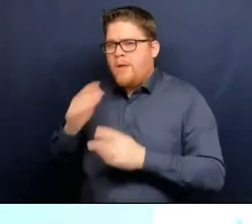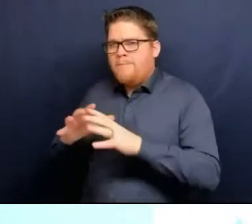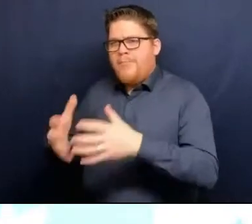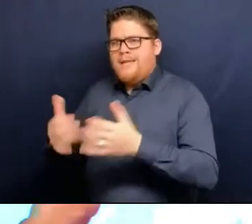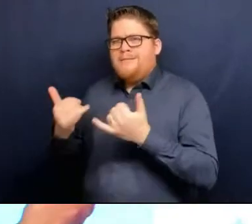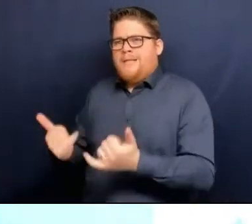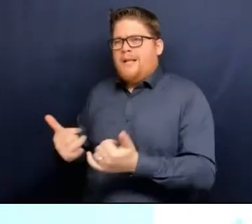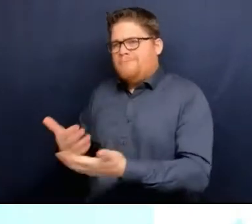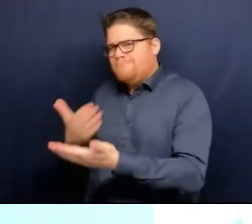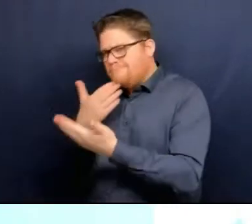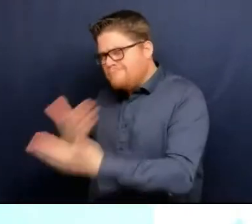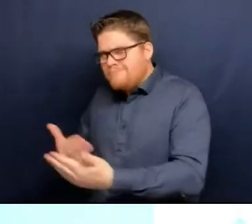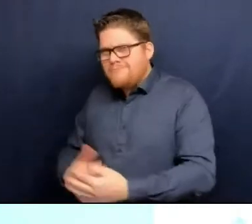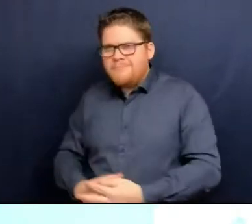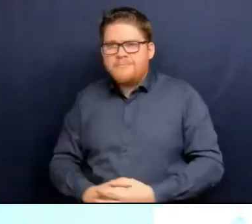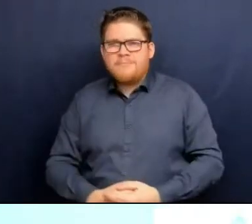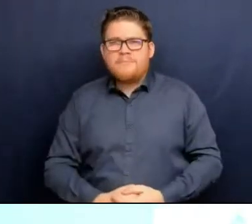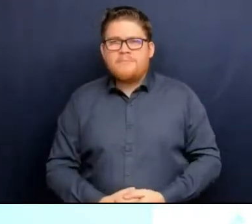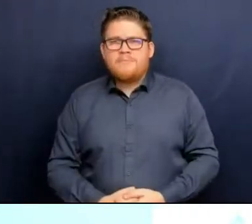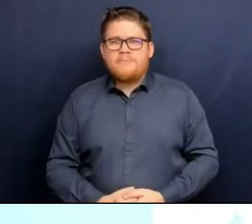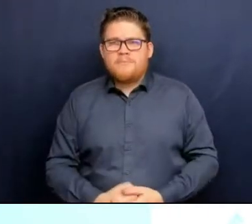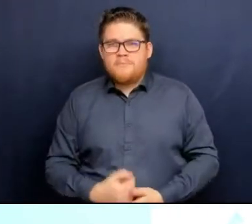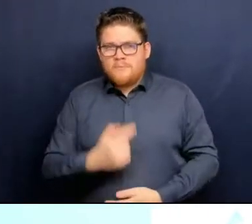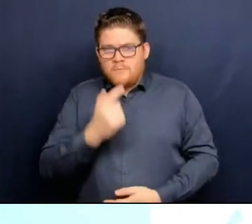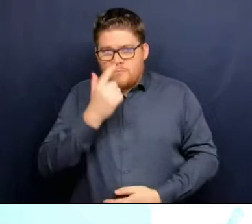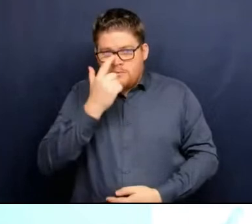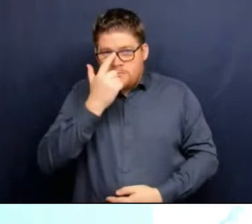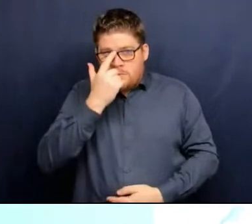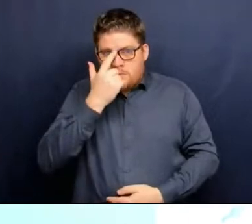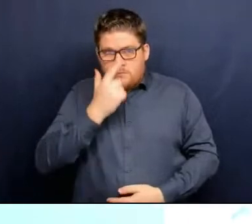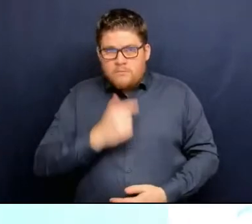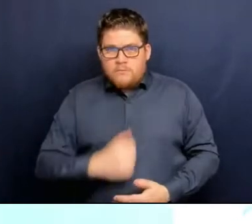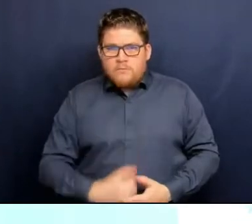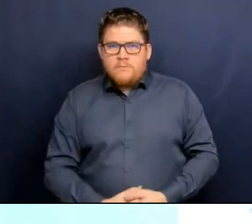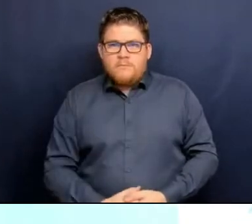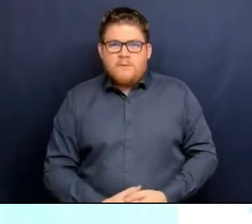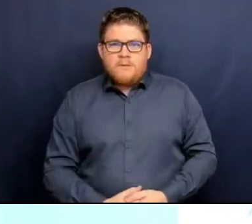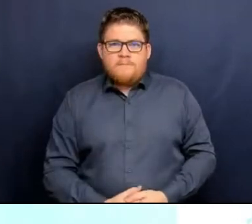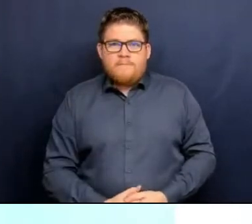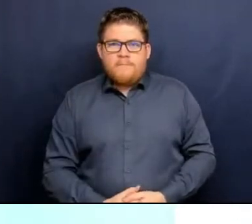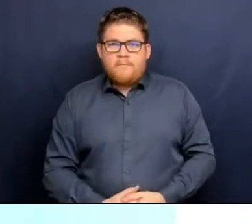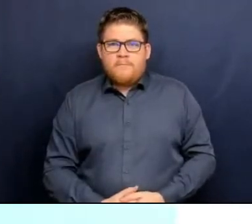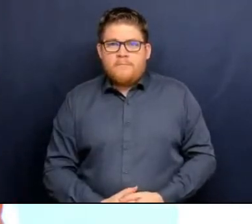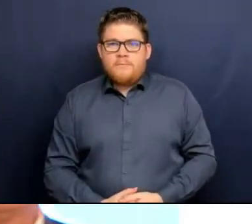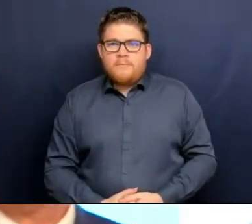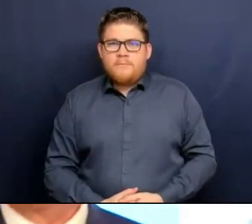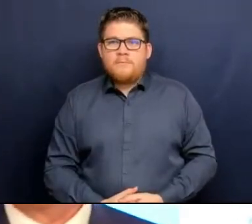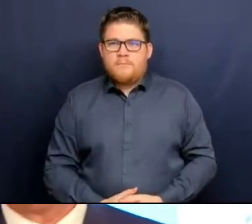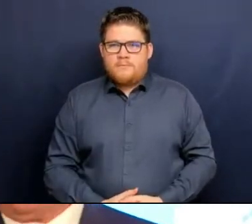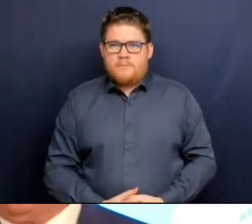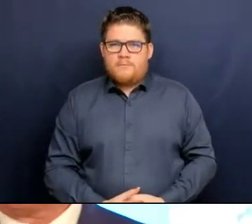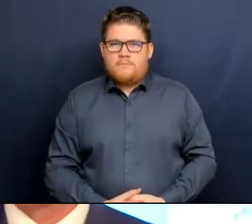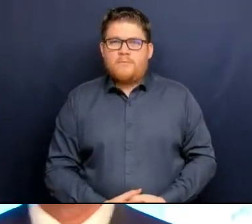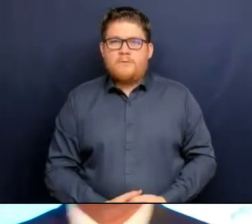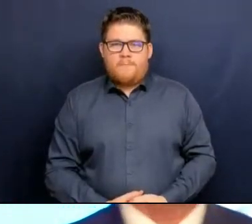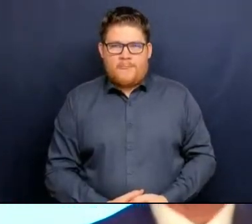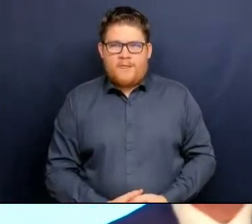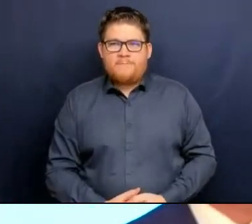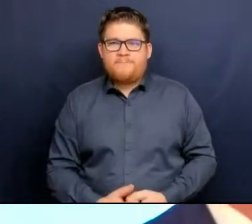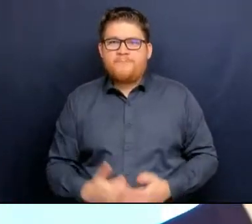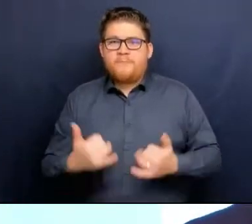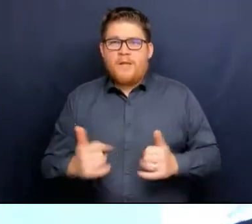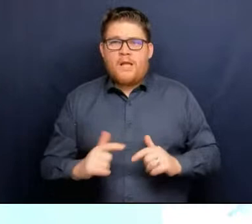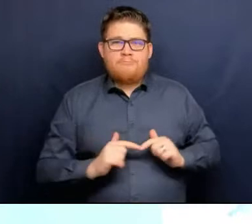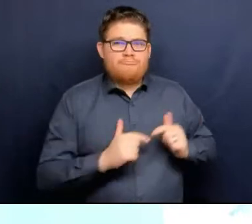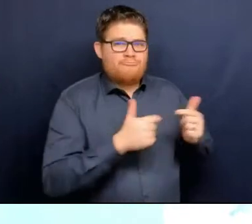I think it's over to you, Lindsay, for the media availability. Thank you. As a reminder to reporters on the phone line, please press star 1 to enter the queue.